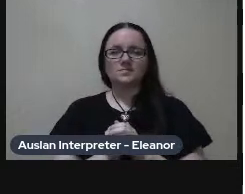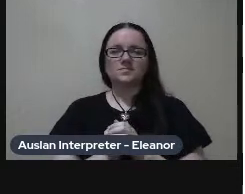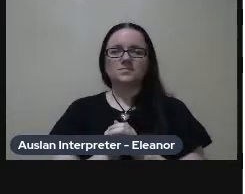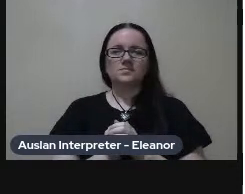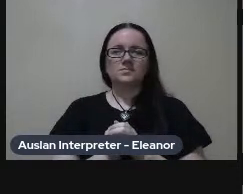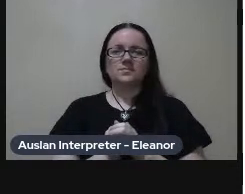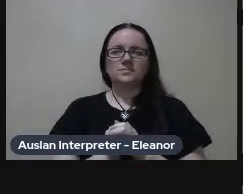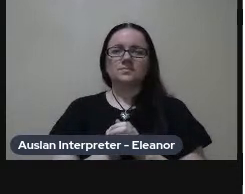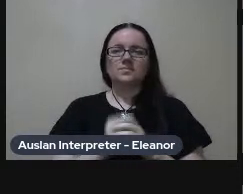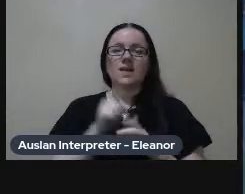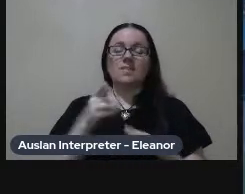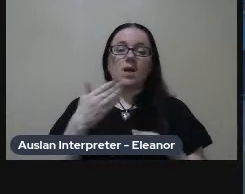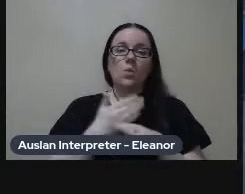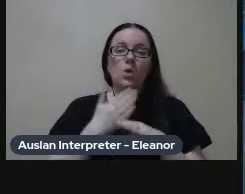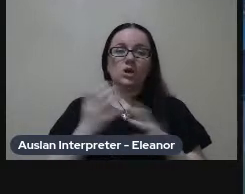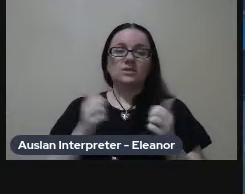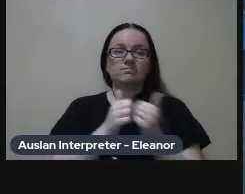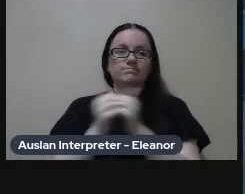fatigue research work.